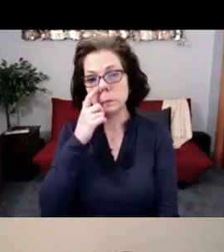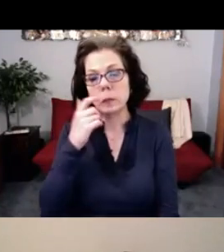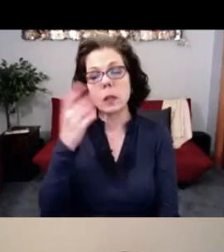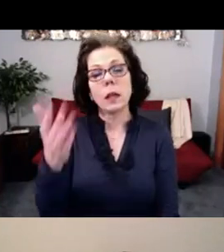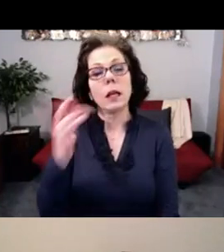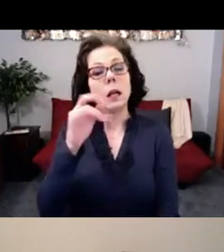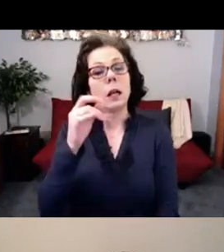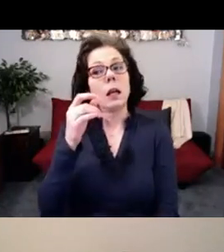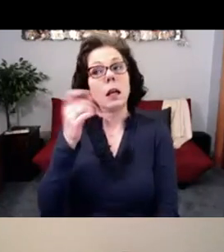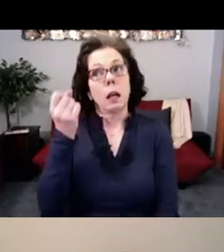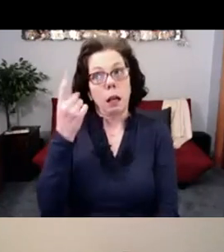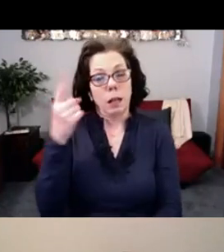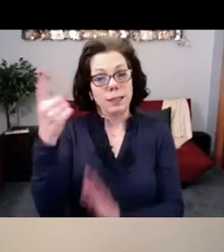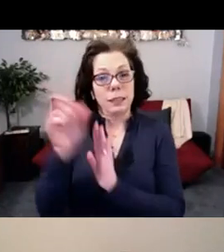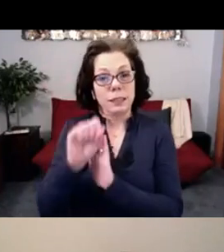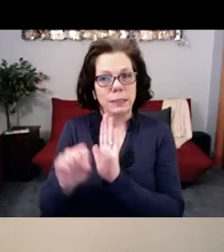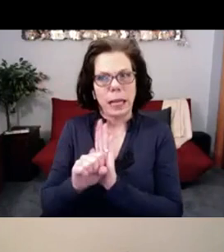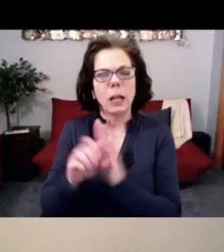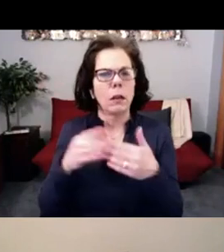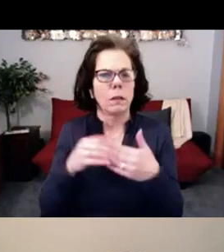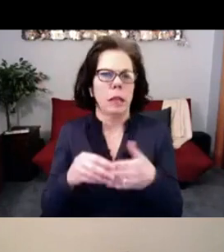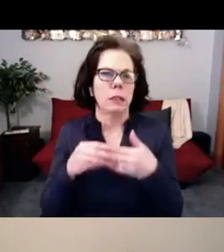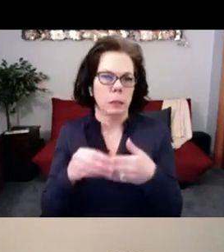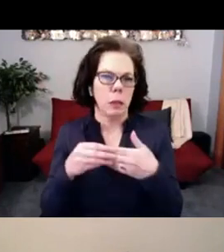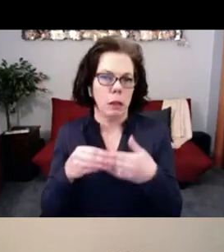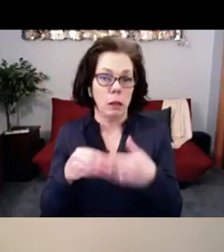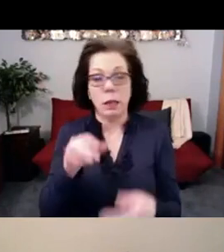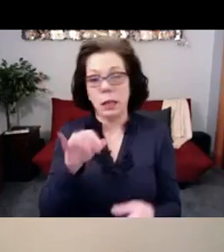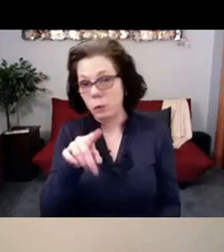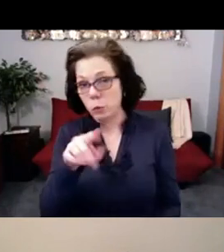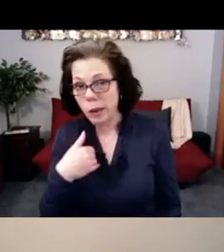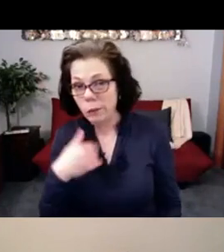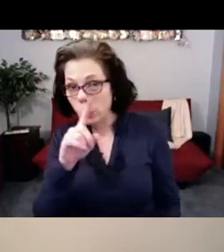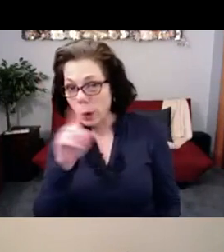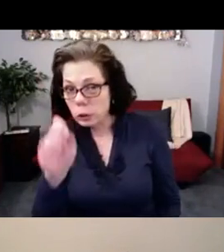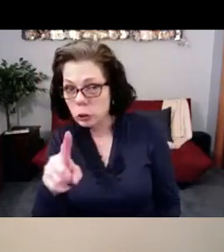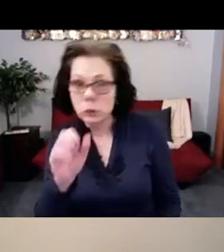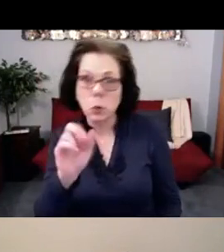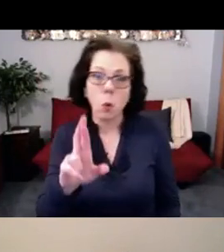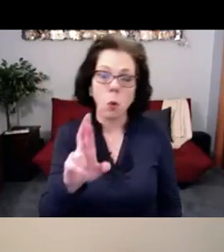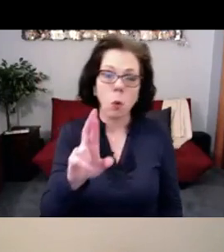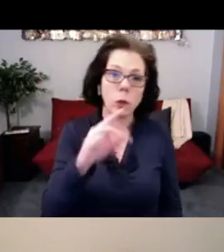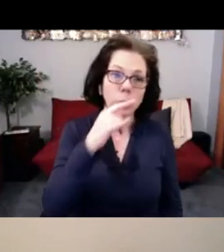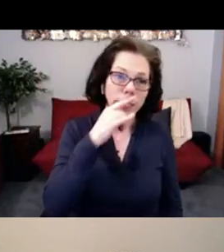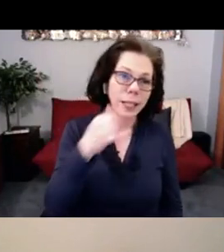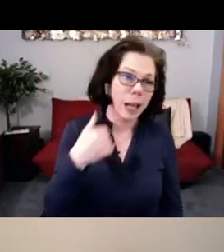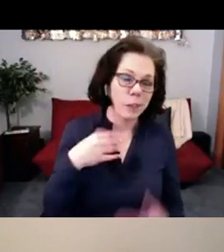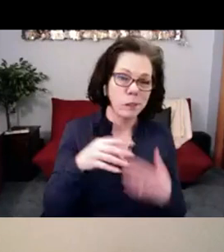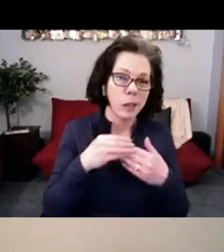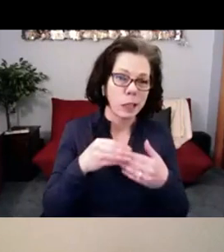state, is there's a lot of different flexibilities there. So if you have questions about it, or your child typically has flexibility through